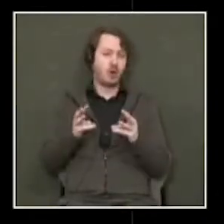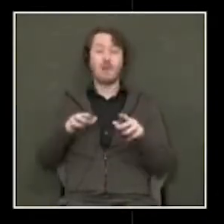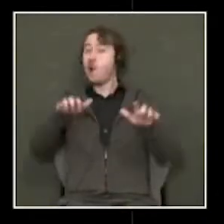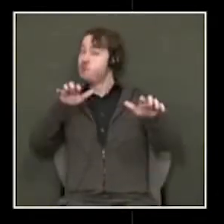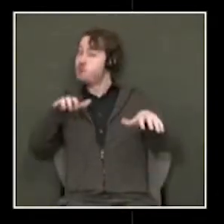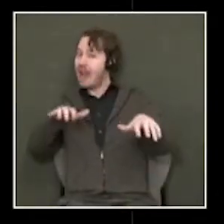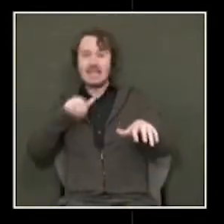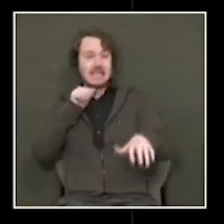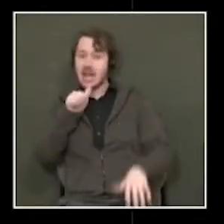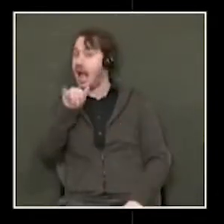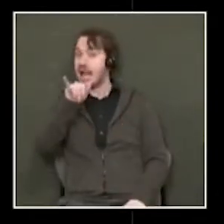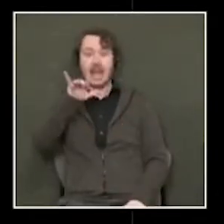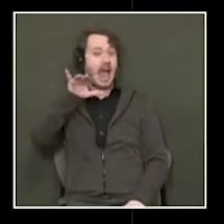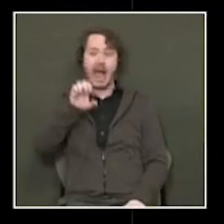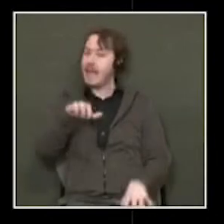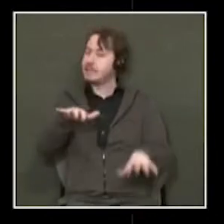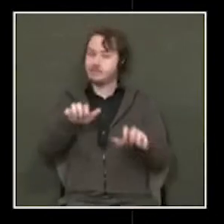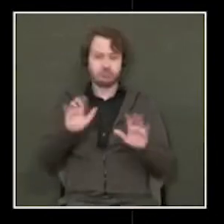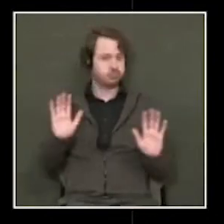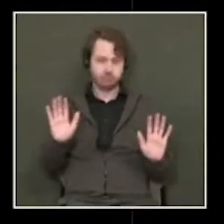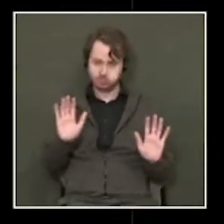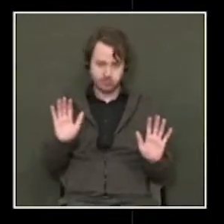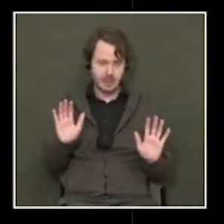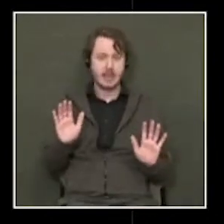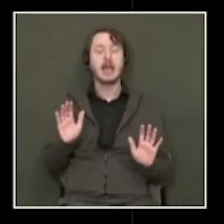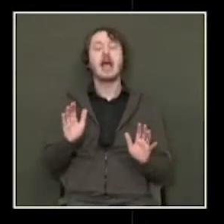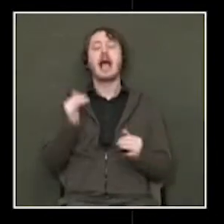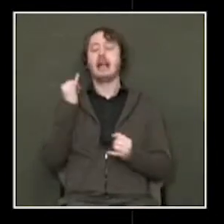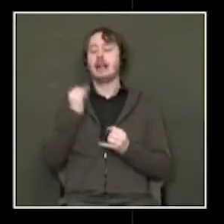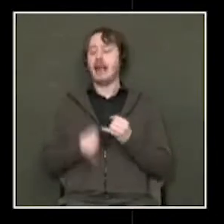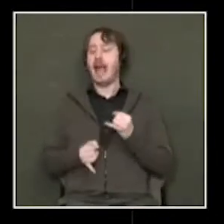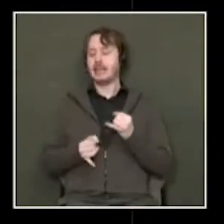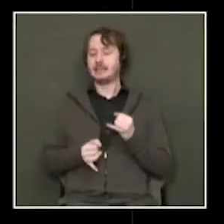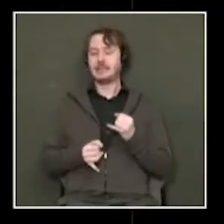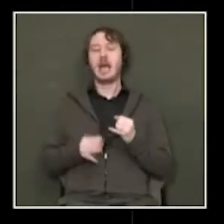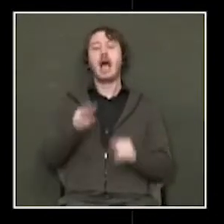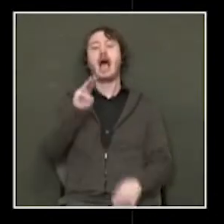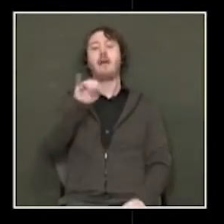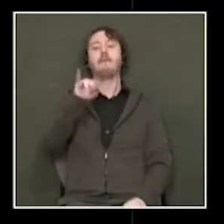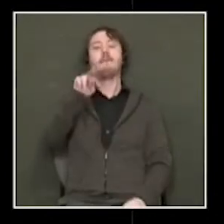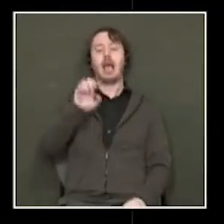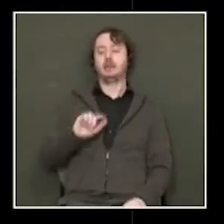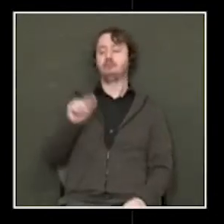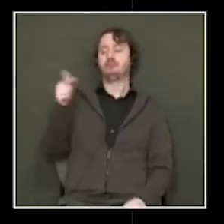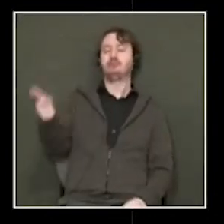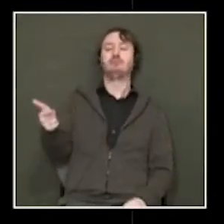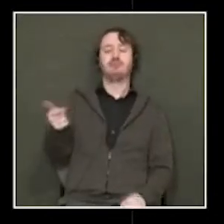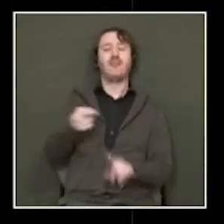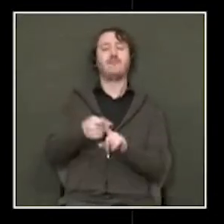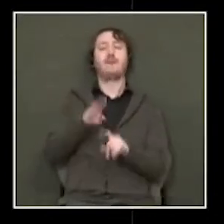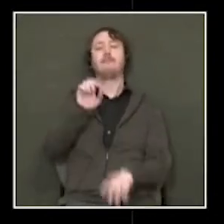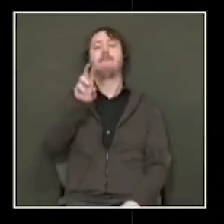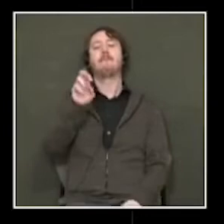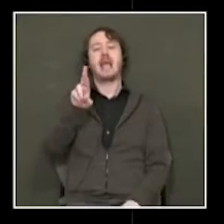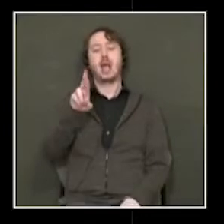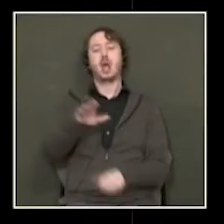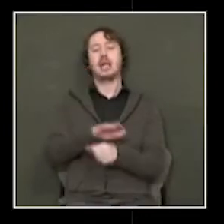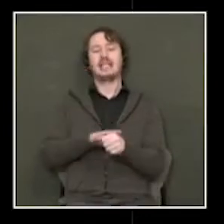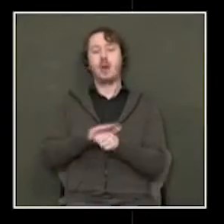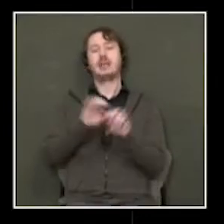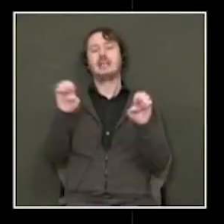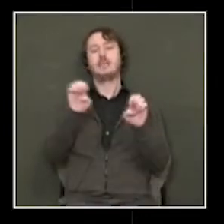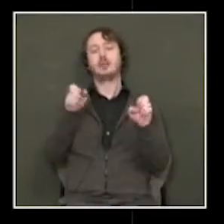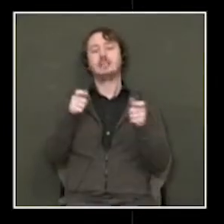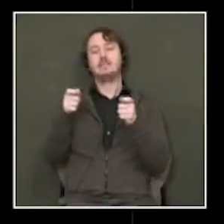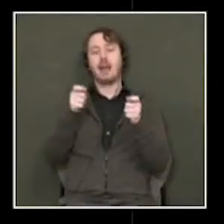not ice-related. And lastly, Mike Moreland is up next from the Bexar County Office of Emergency Management.